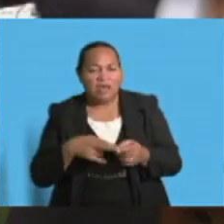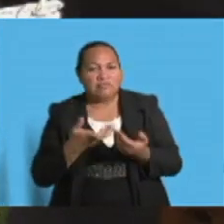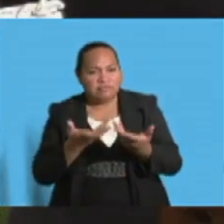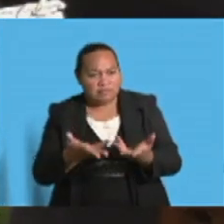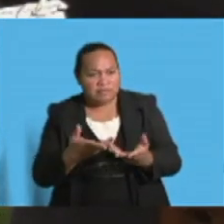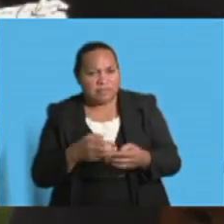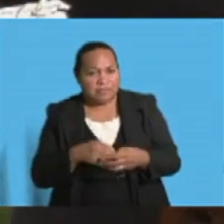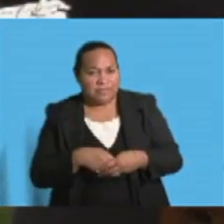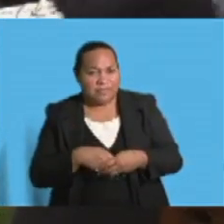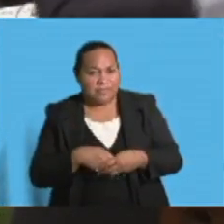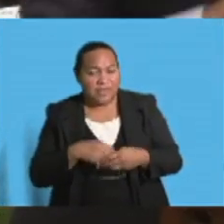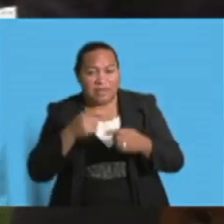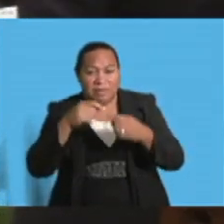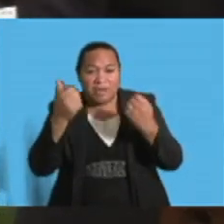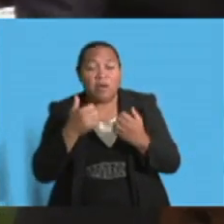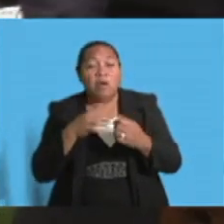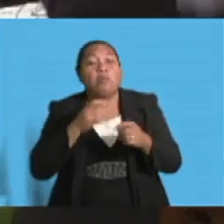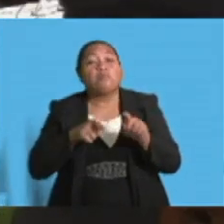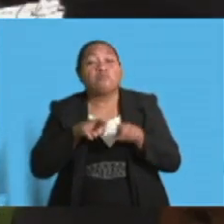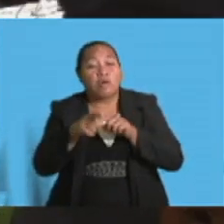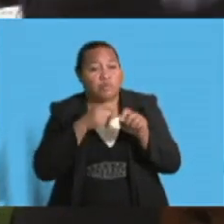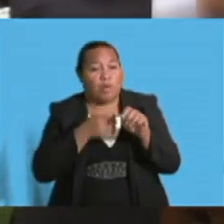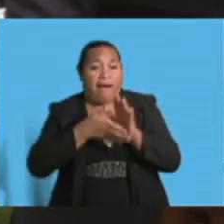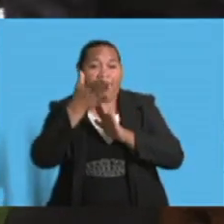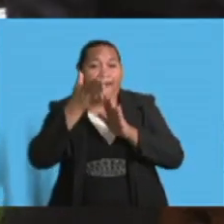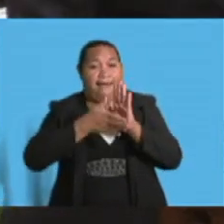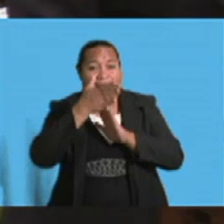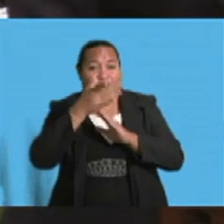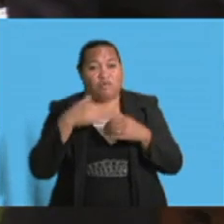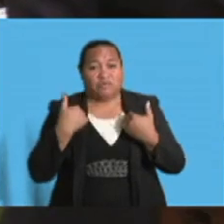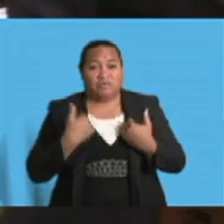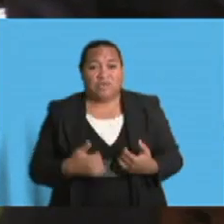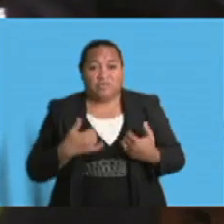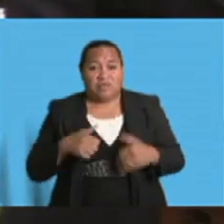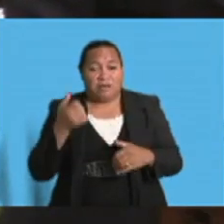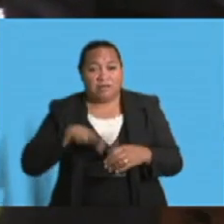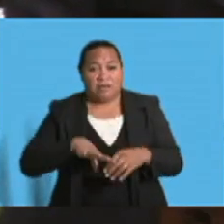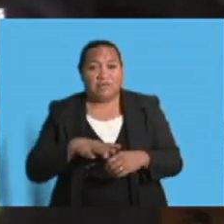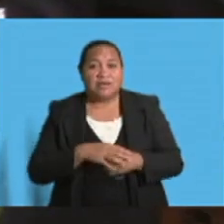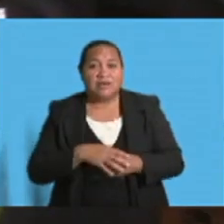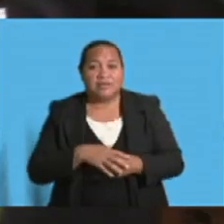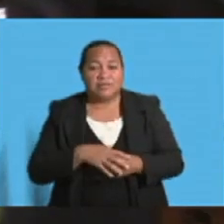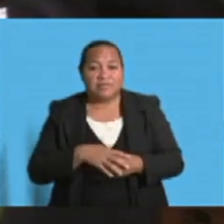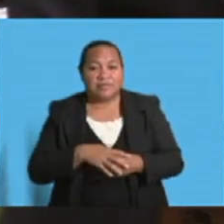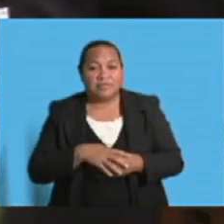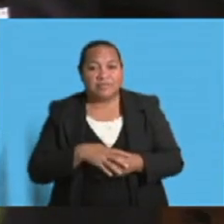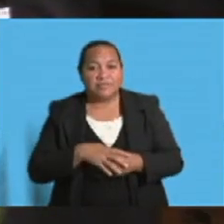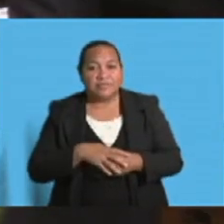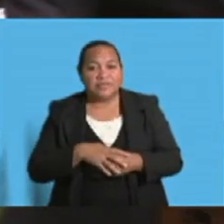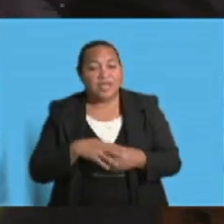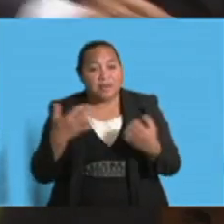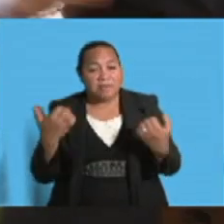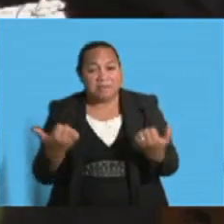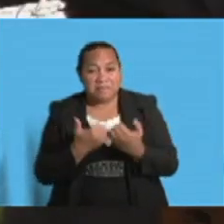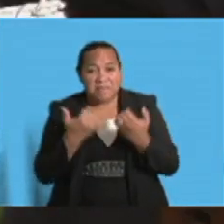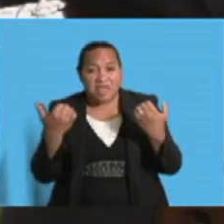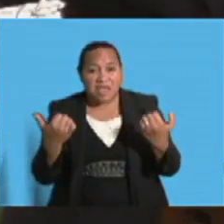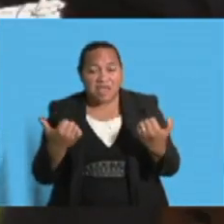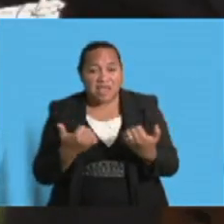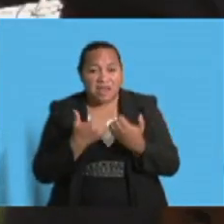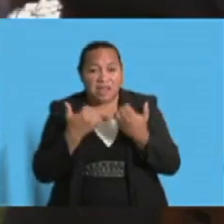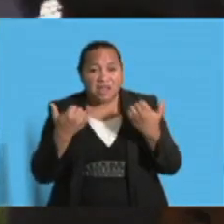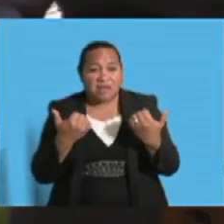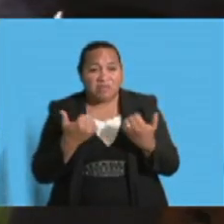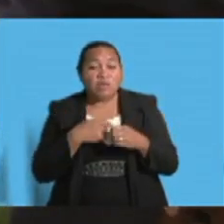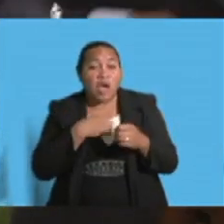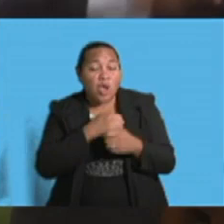And most of the people are the elites, which you are probably speaking for, Madam Speaker. There are many people, Madam Speaker, the low-income people,